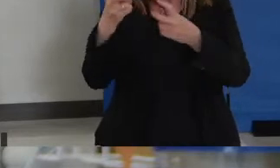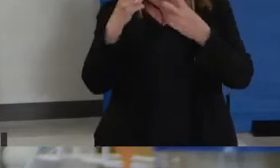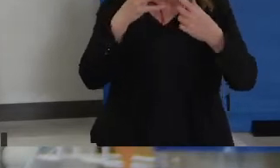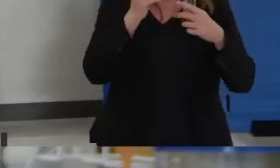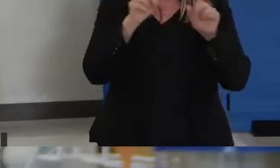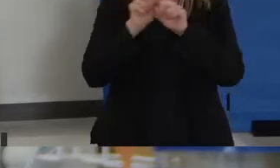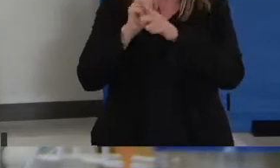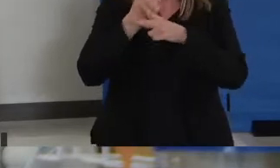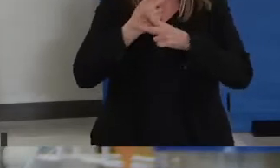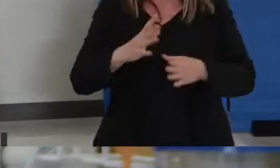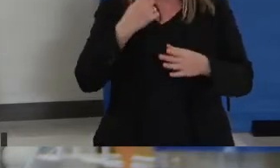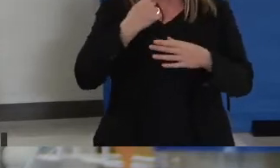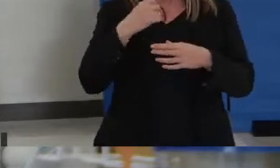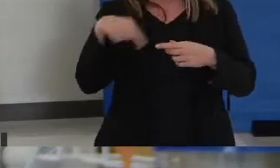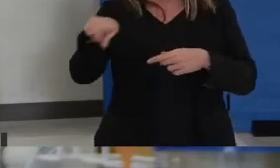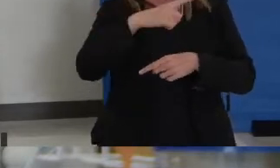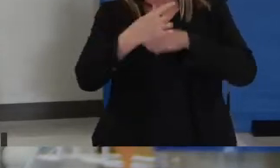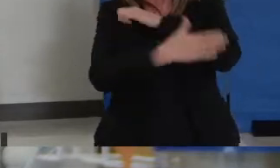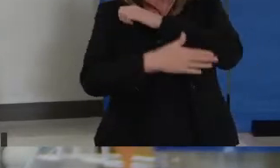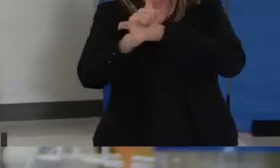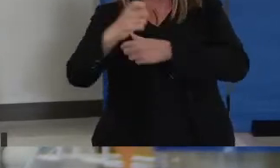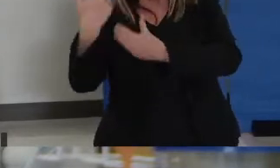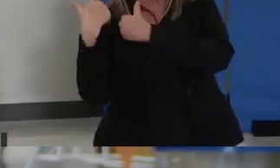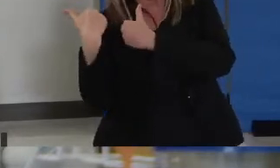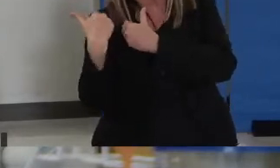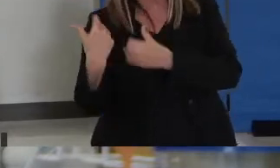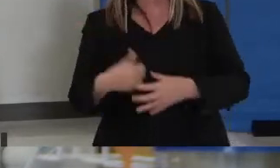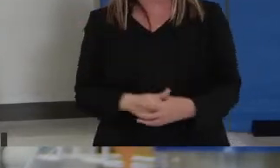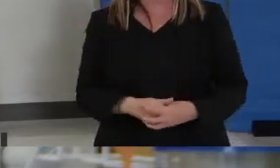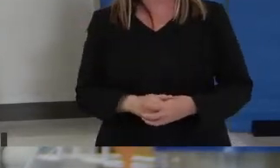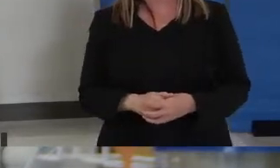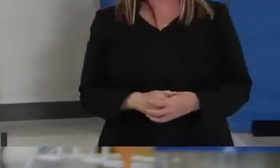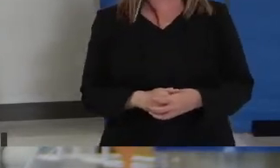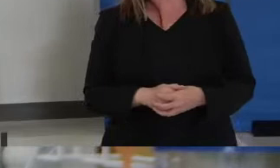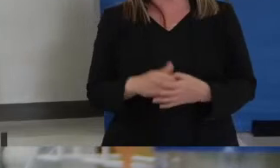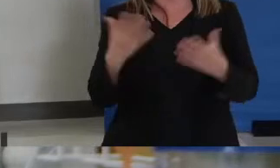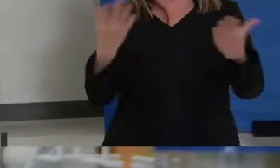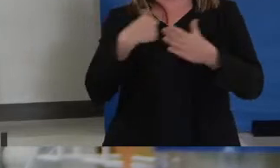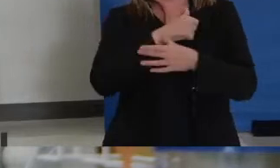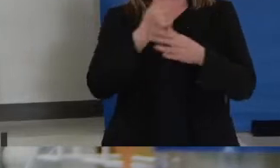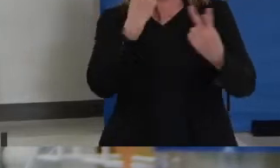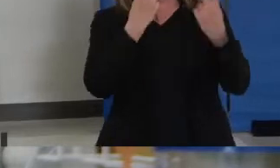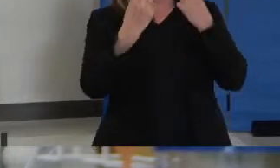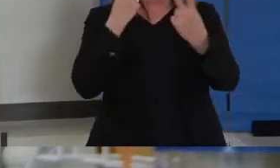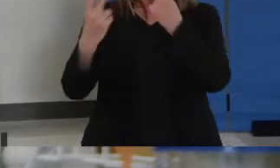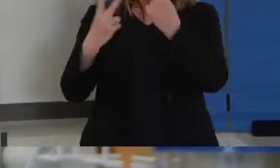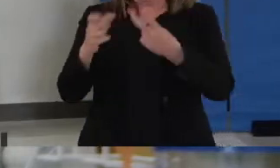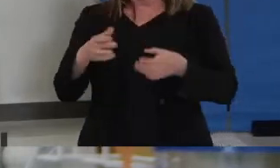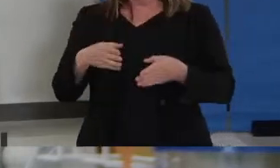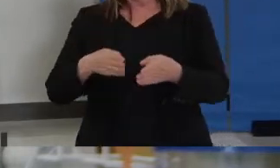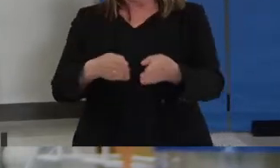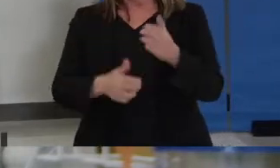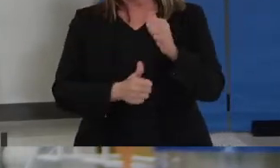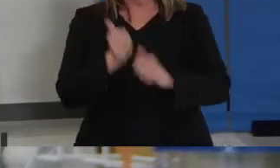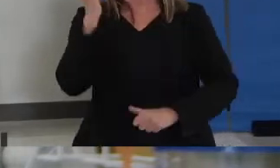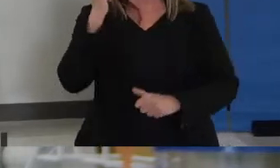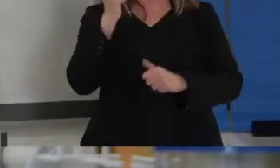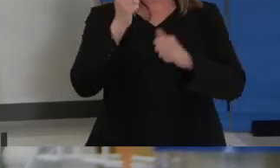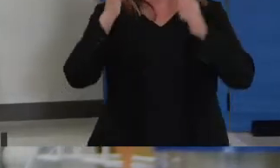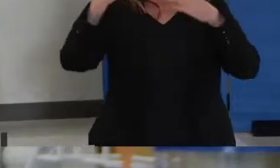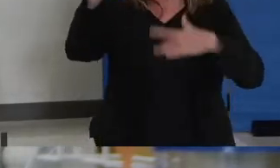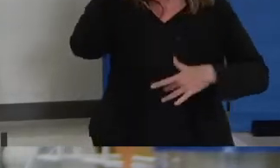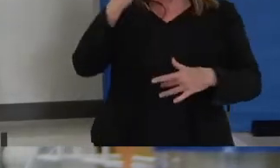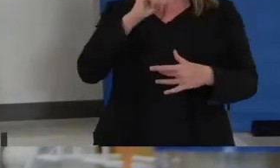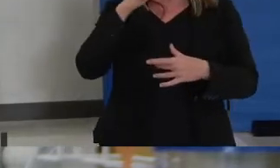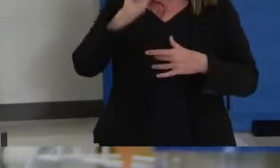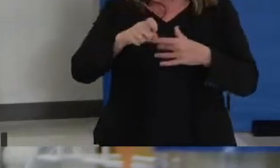said, hold counties accountable. What we see on our streets, those who are the most ill should not be at the back